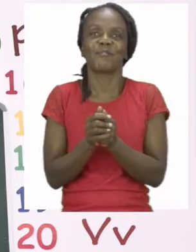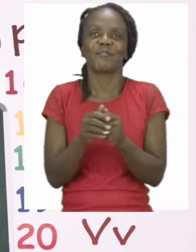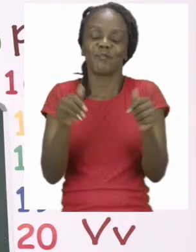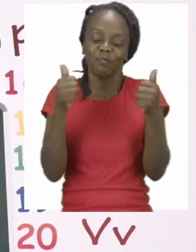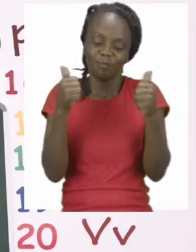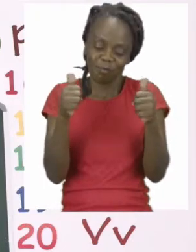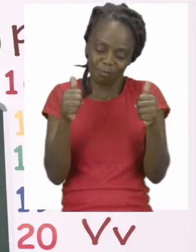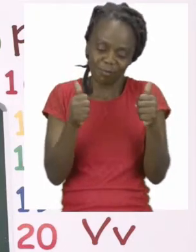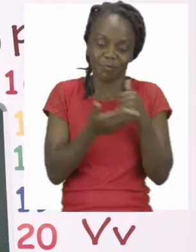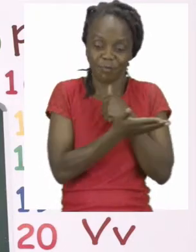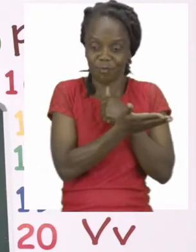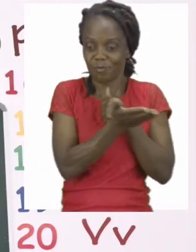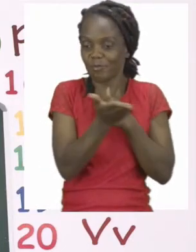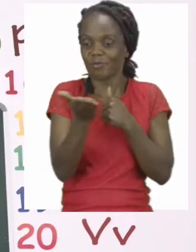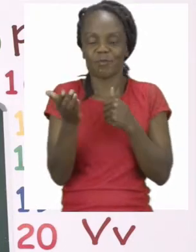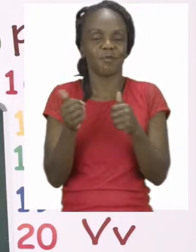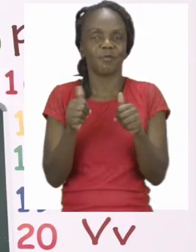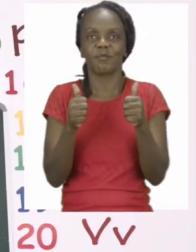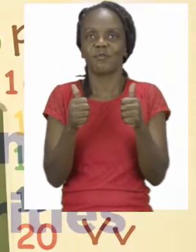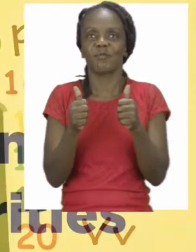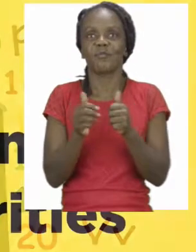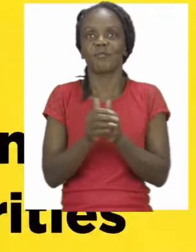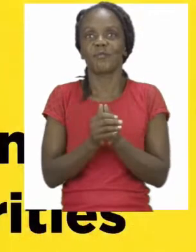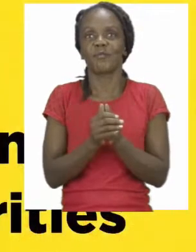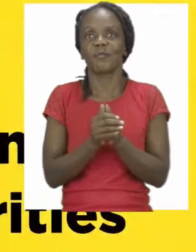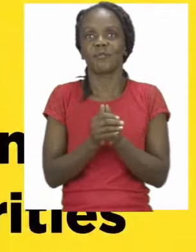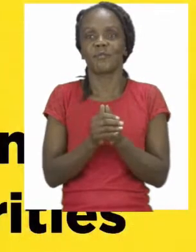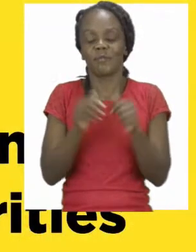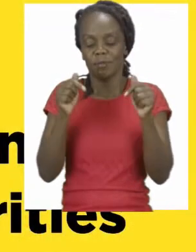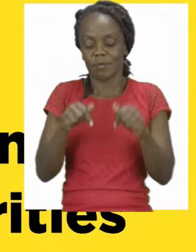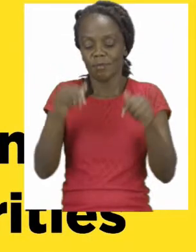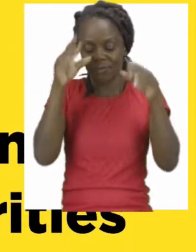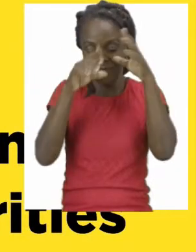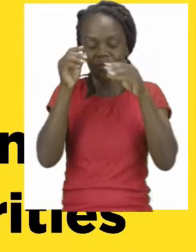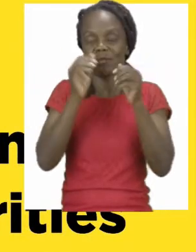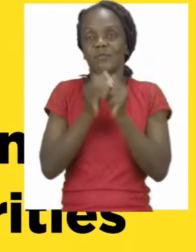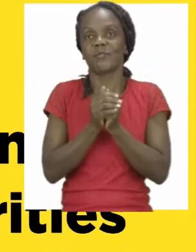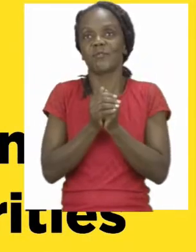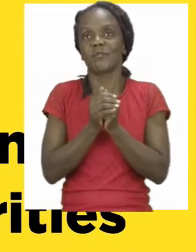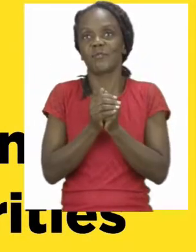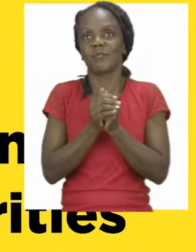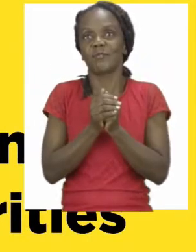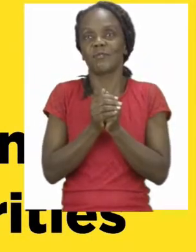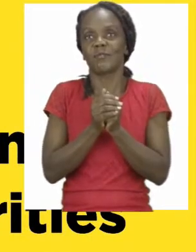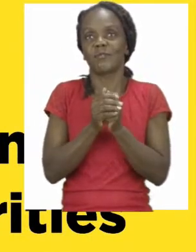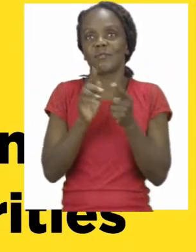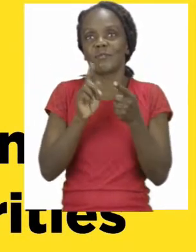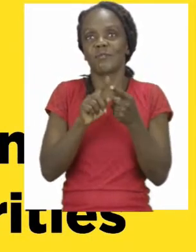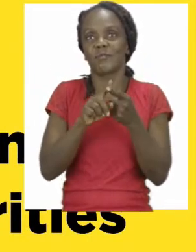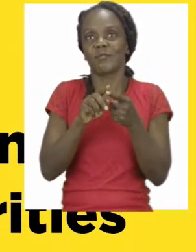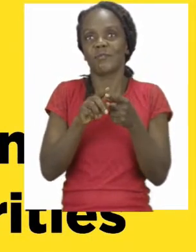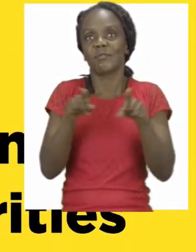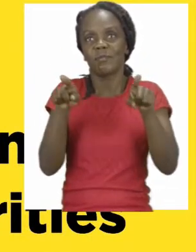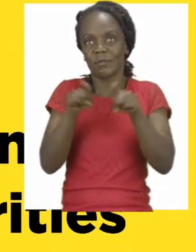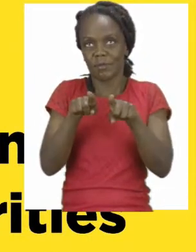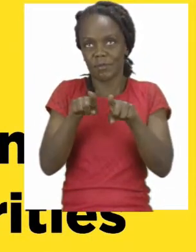Yay! Good job, everyone! For today's lesson, we will be talking about